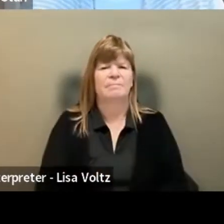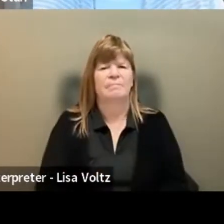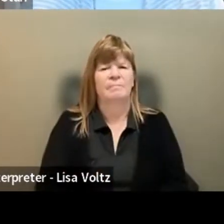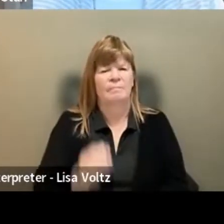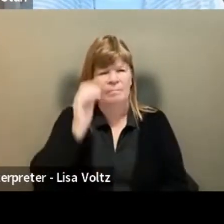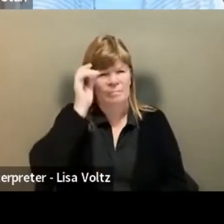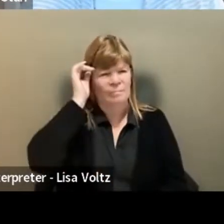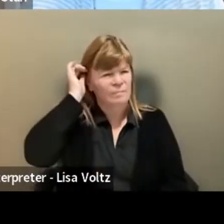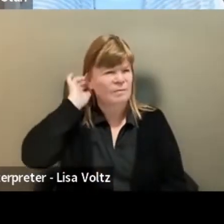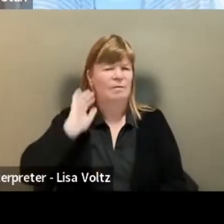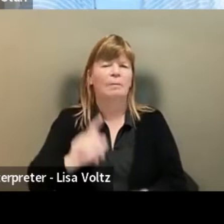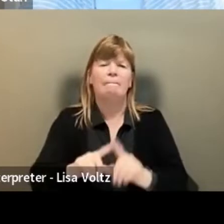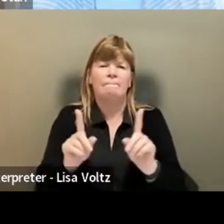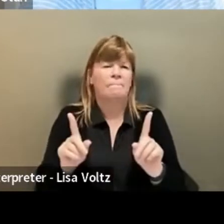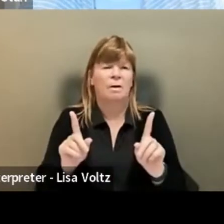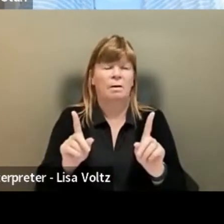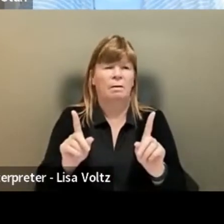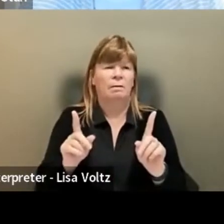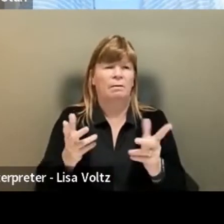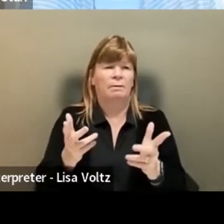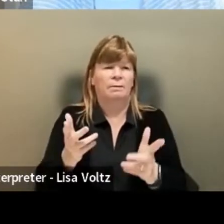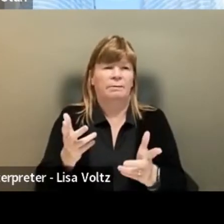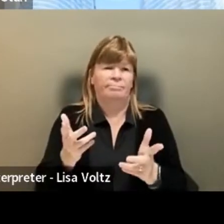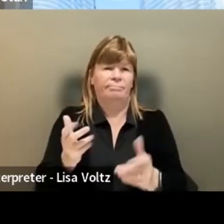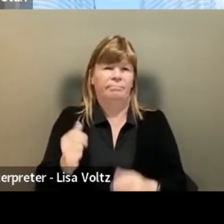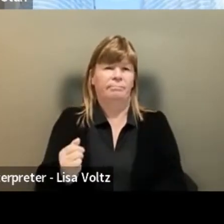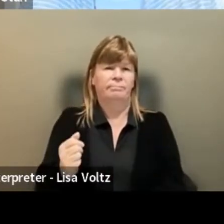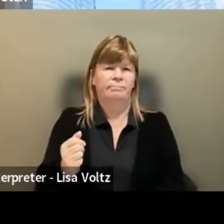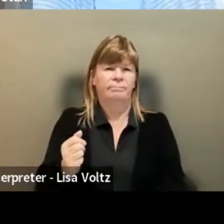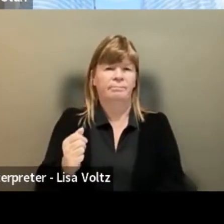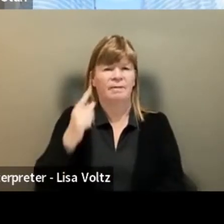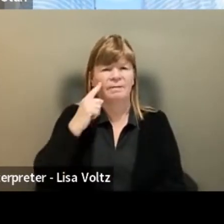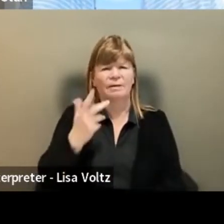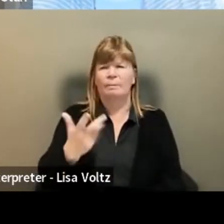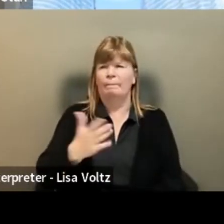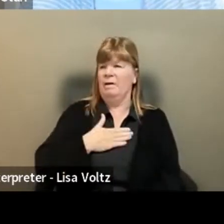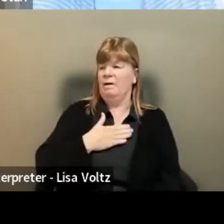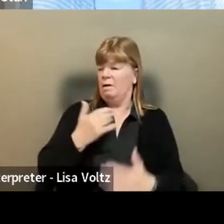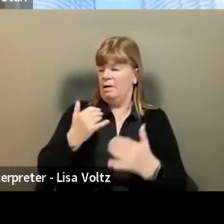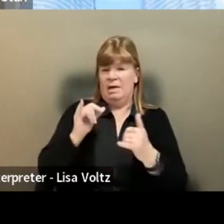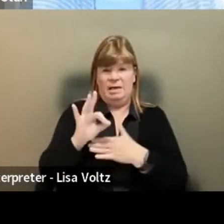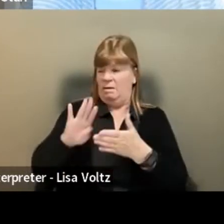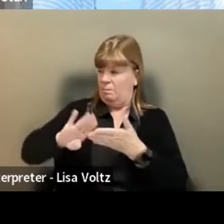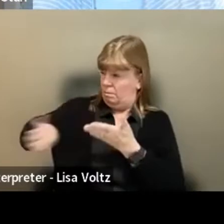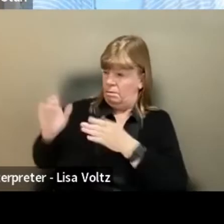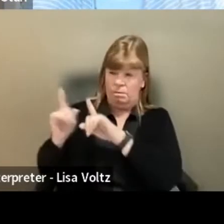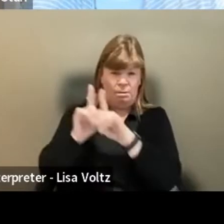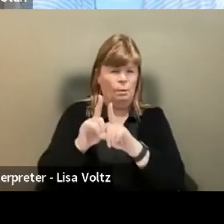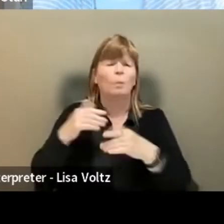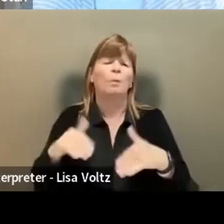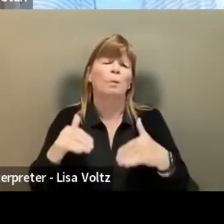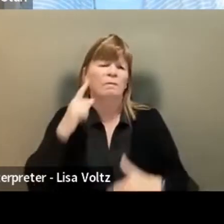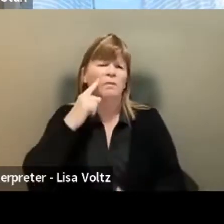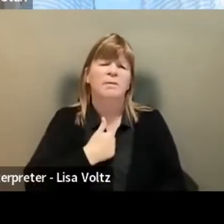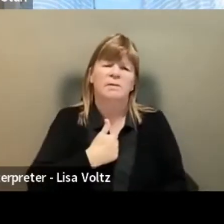currently. And how, as I think about where would I be without her?